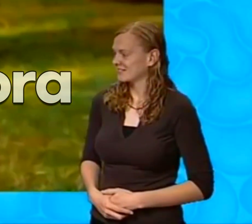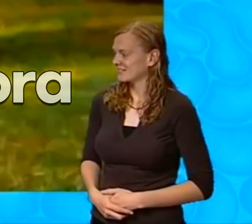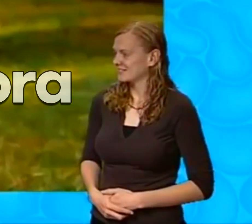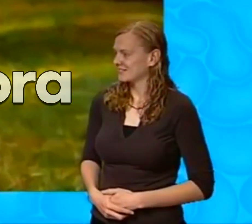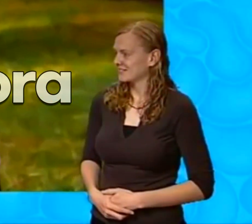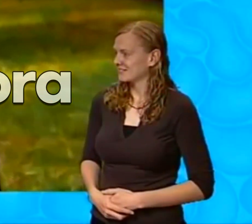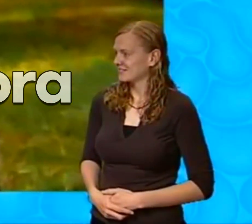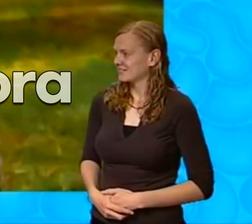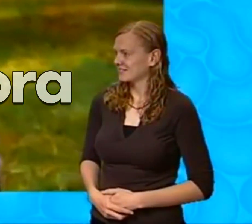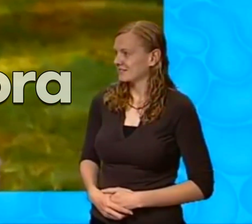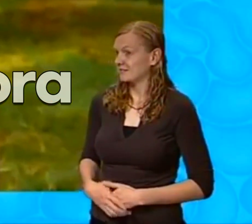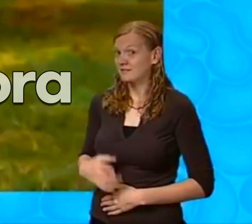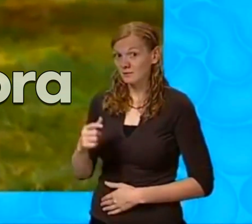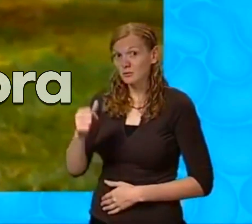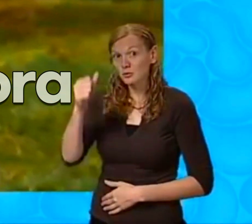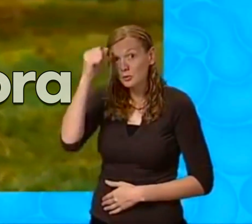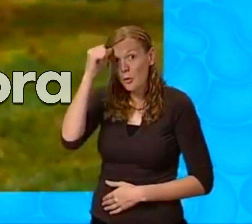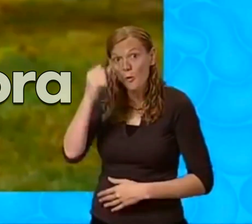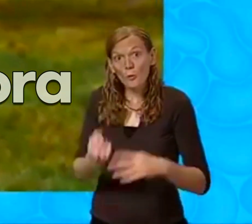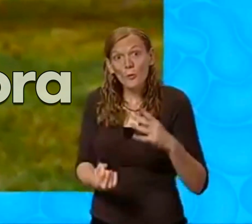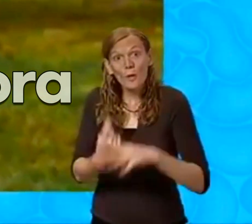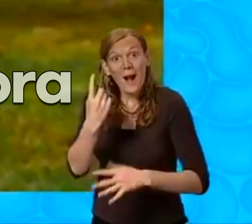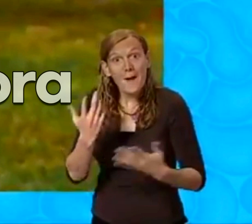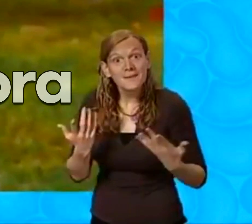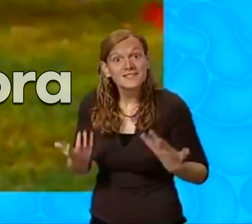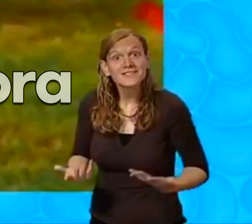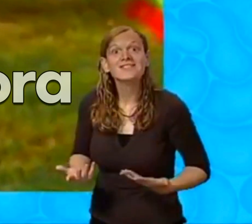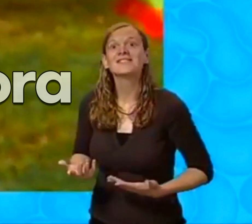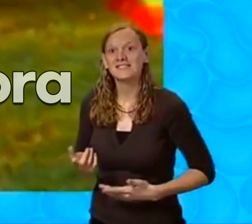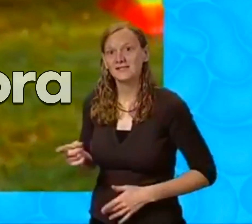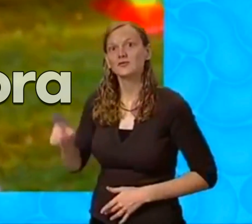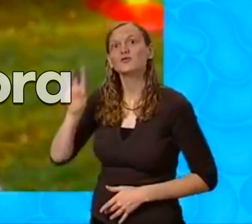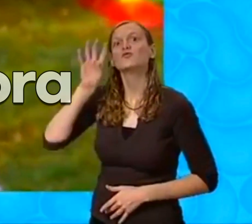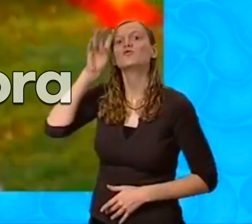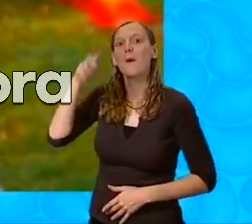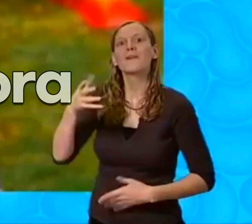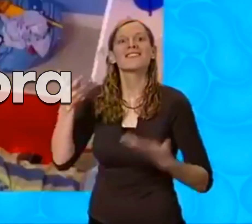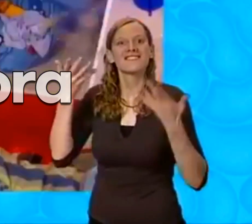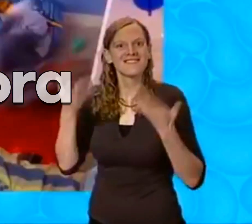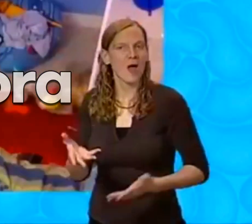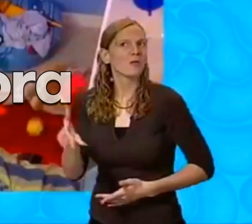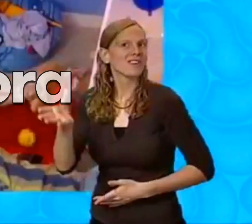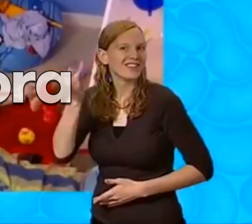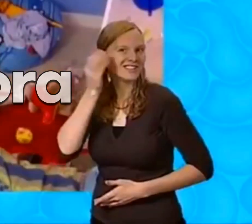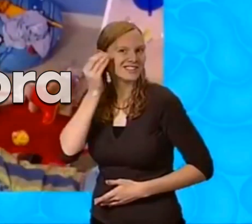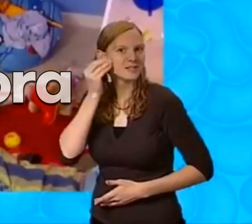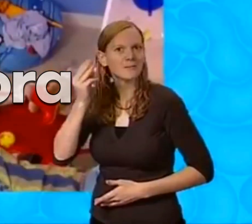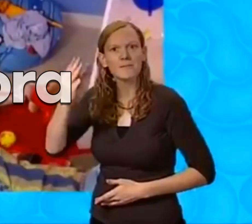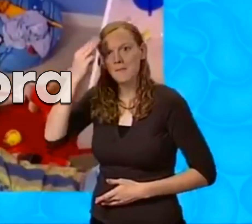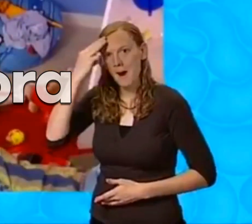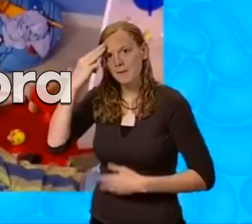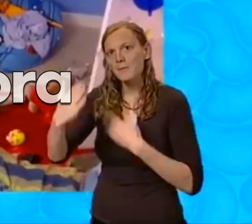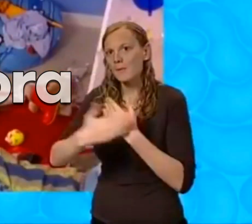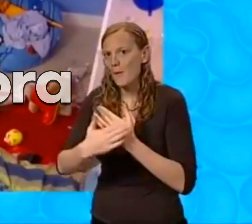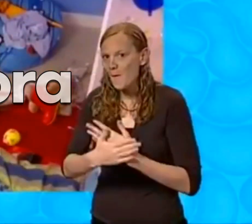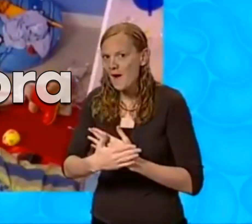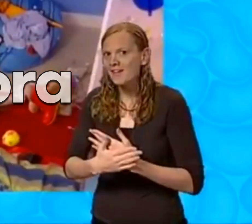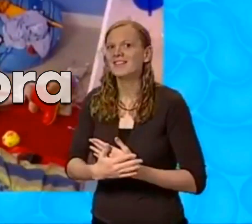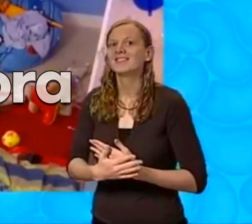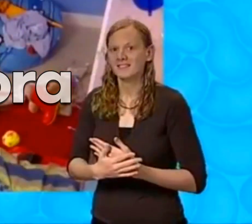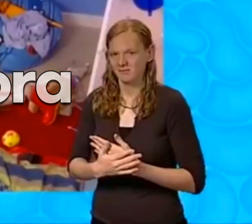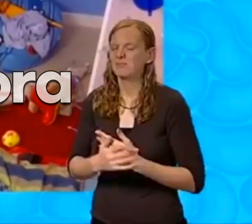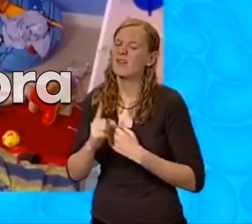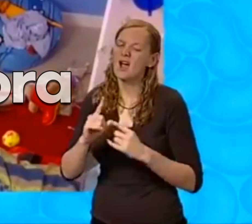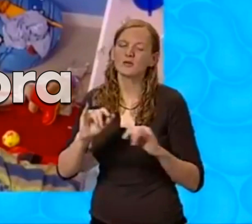And guess what happened next? Tommy started listening to his mum a bit more. Not so much about the toys.